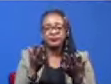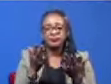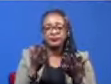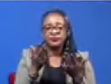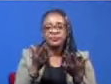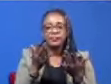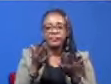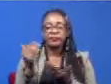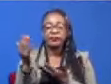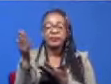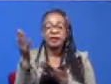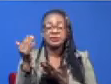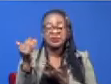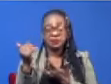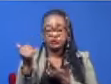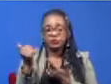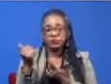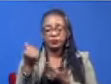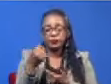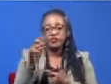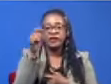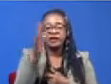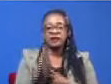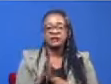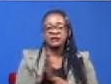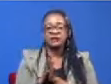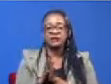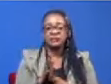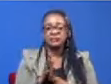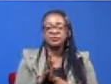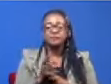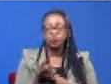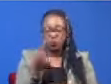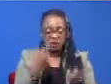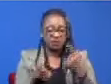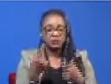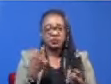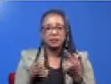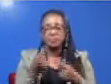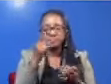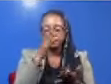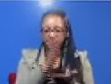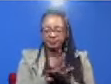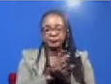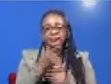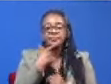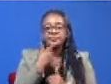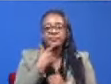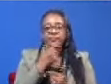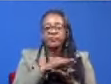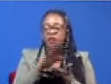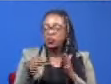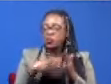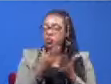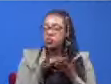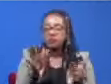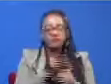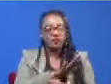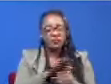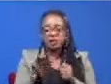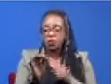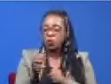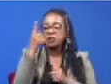The expectations of Kenyans were raised. The reality is that all could not be